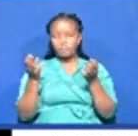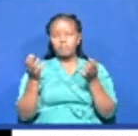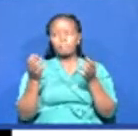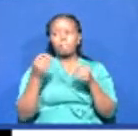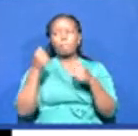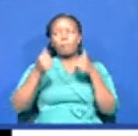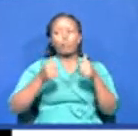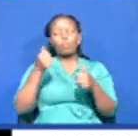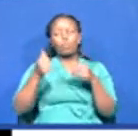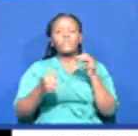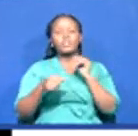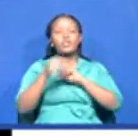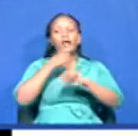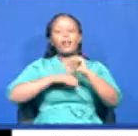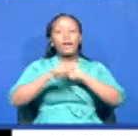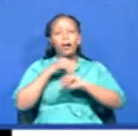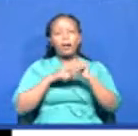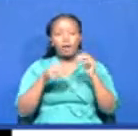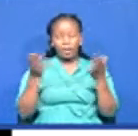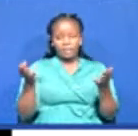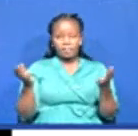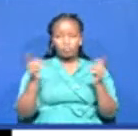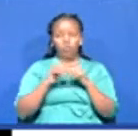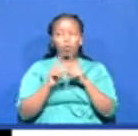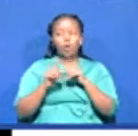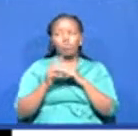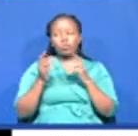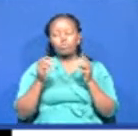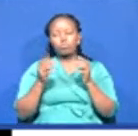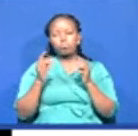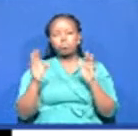acting ED has talked about